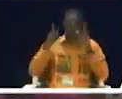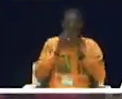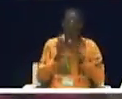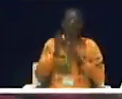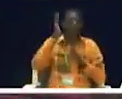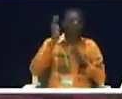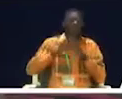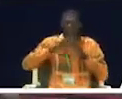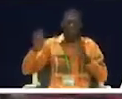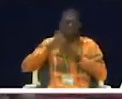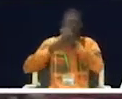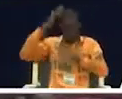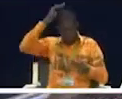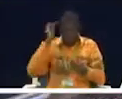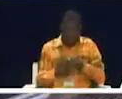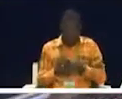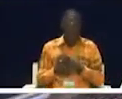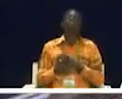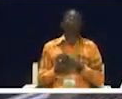I said, disappears today.